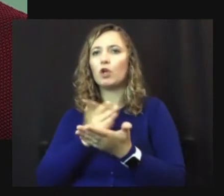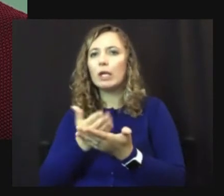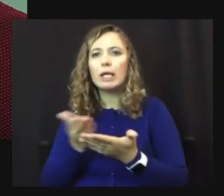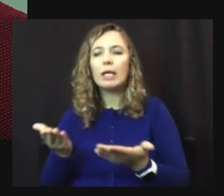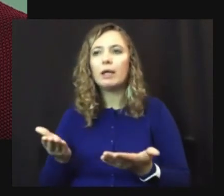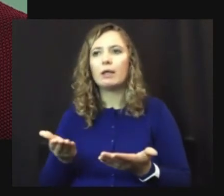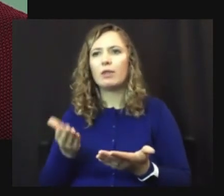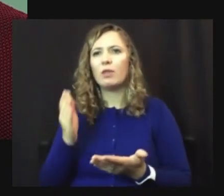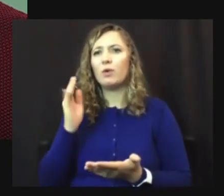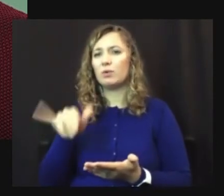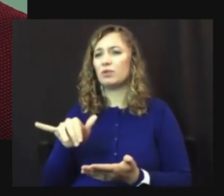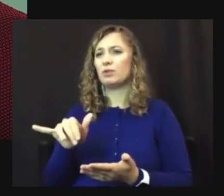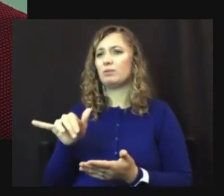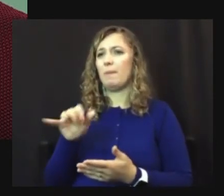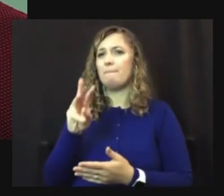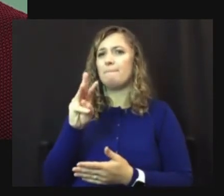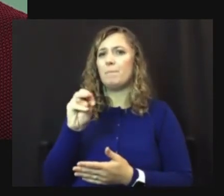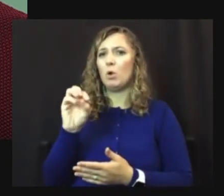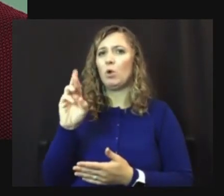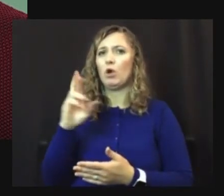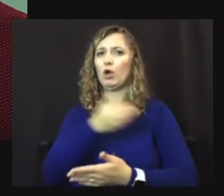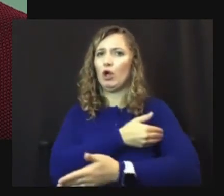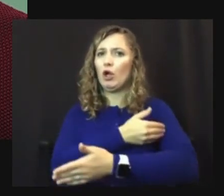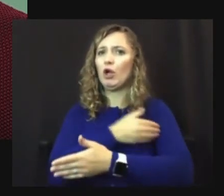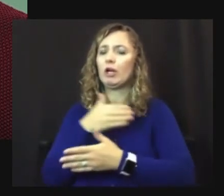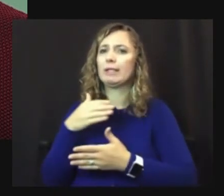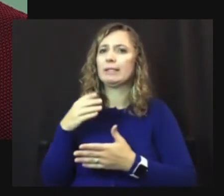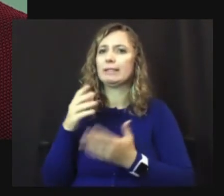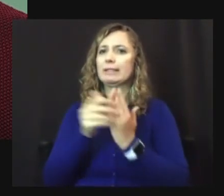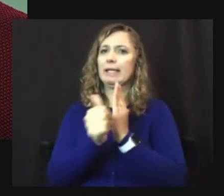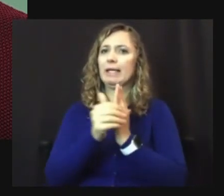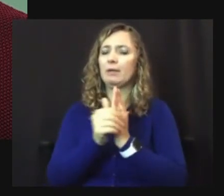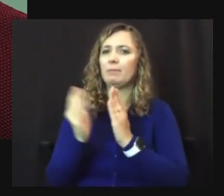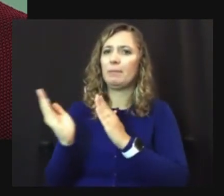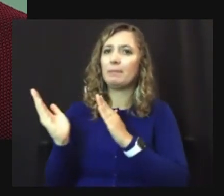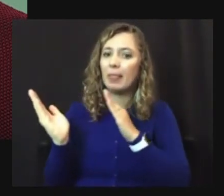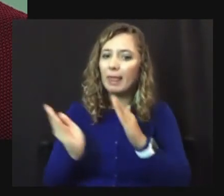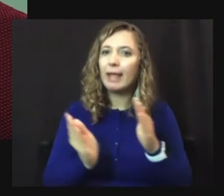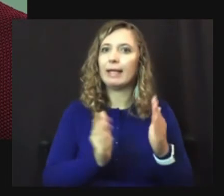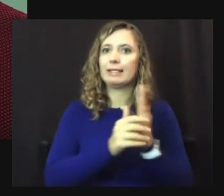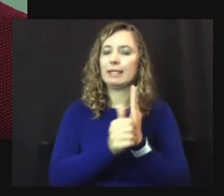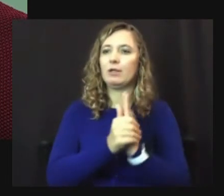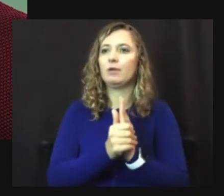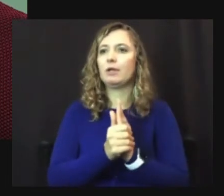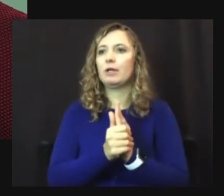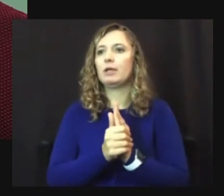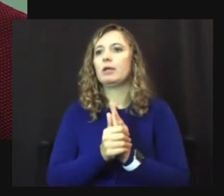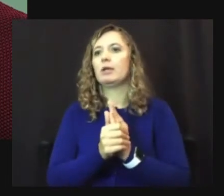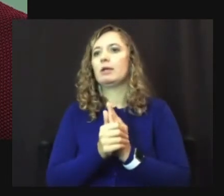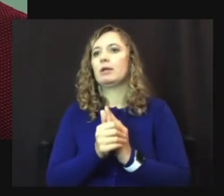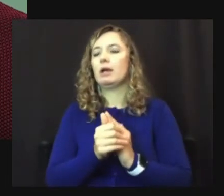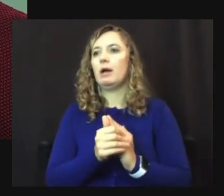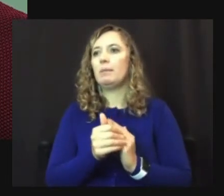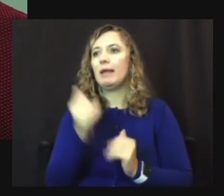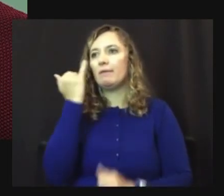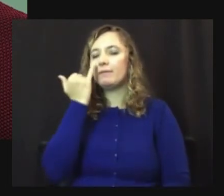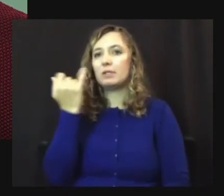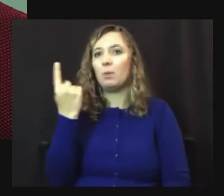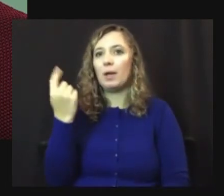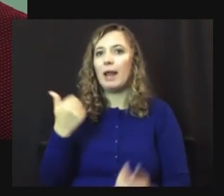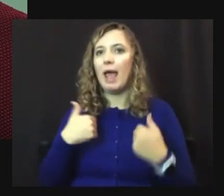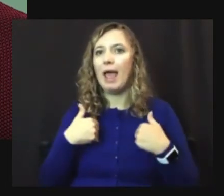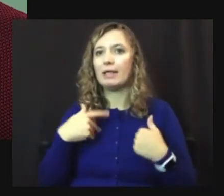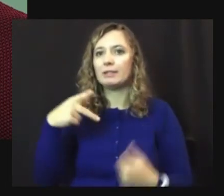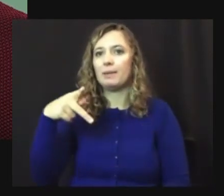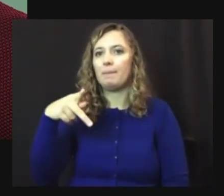say that it will improve a person's confidence who has Parkinson's? Yeah. Right. Are you going